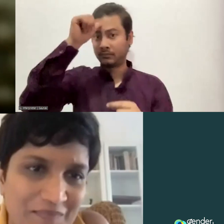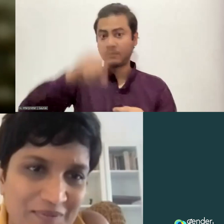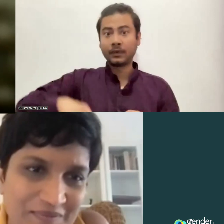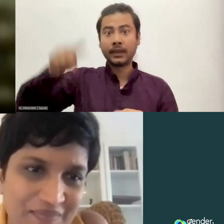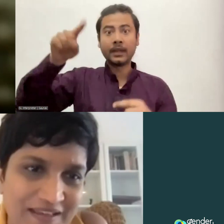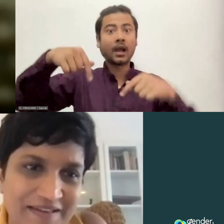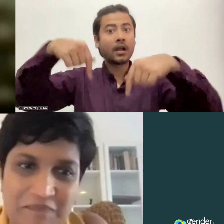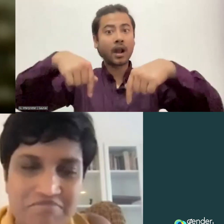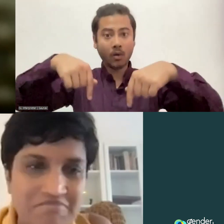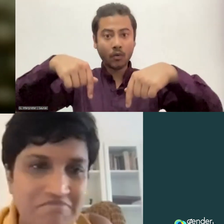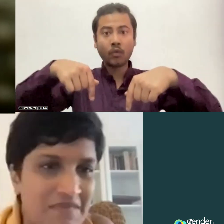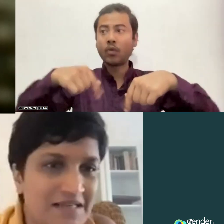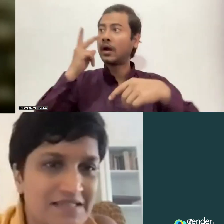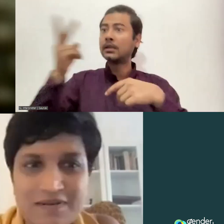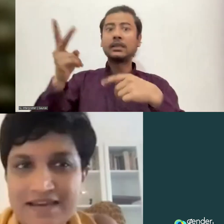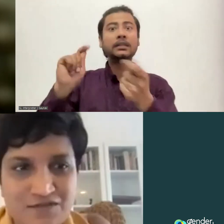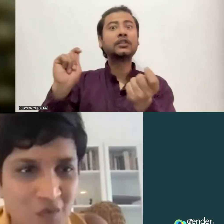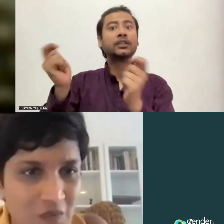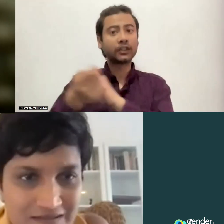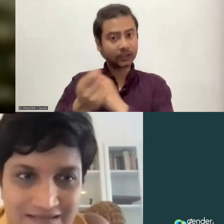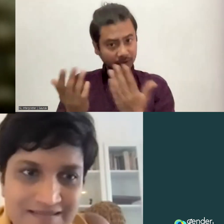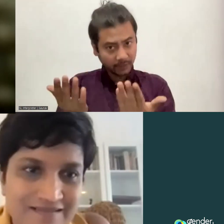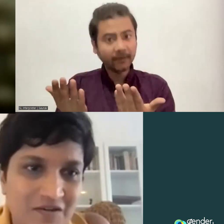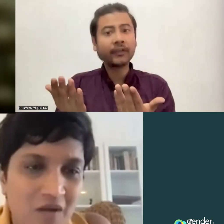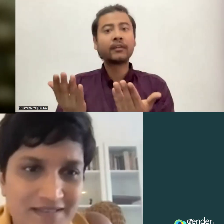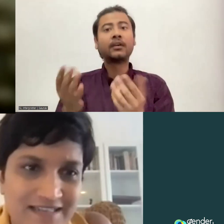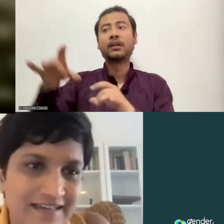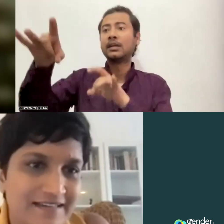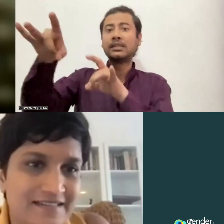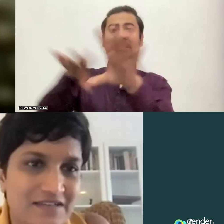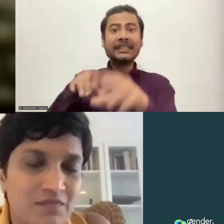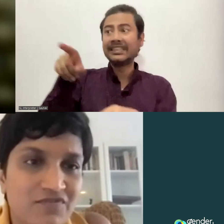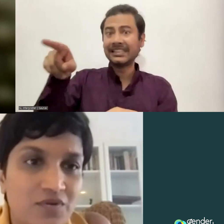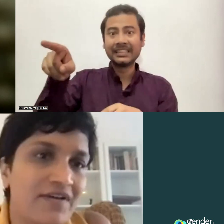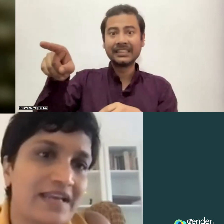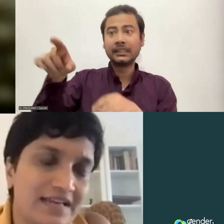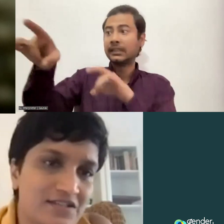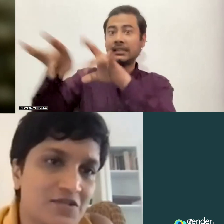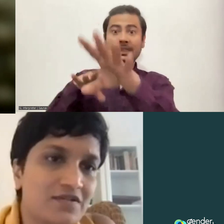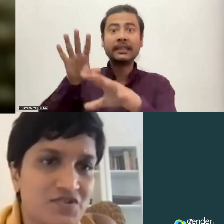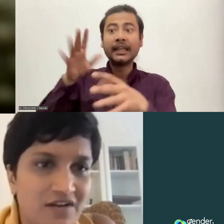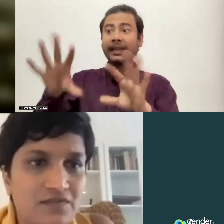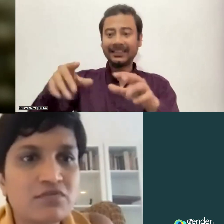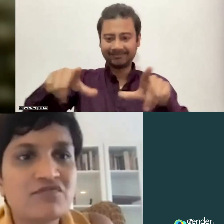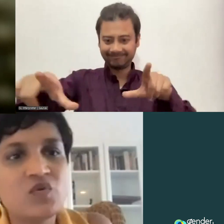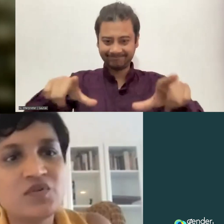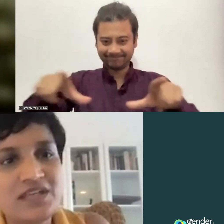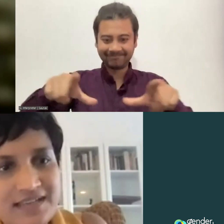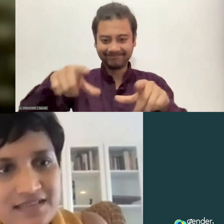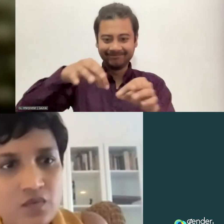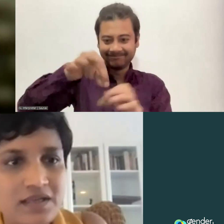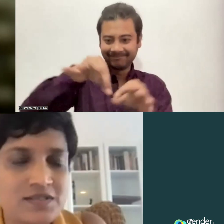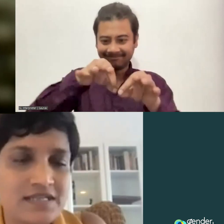open up their master plans for commenting, and even before they finalize it, it's not a draft. Even before they